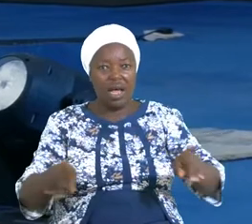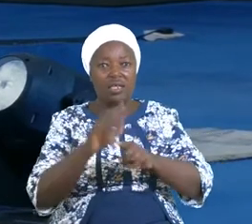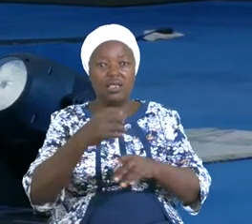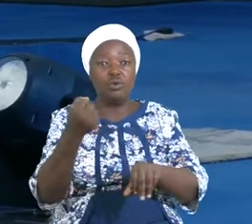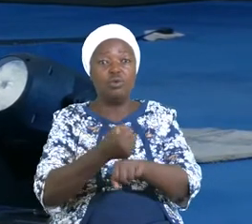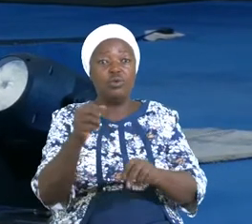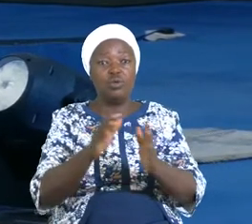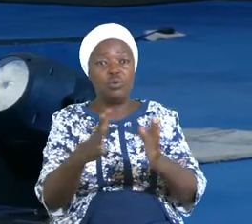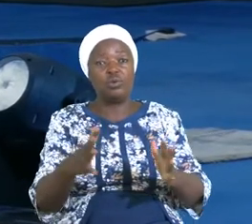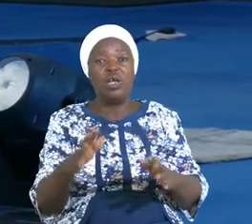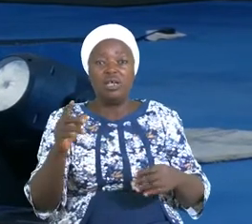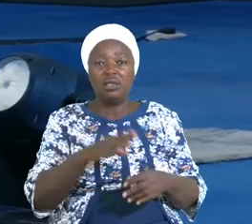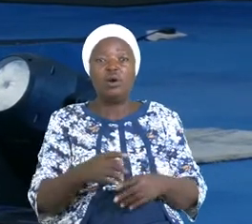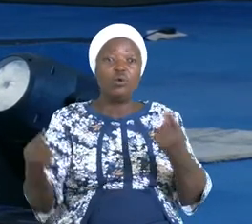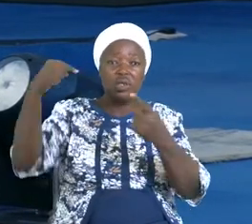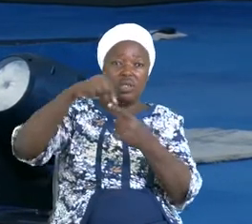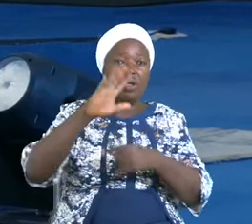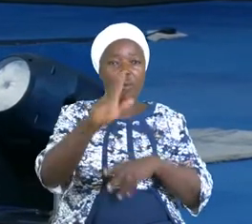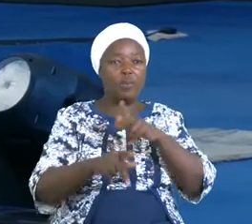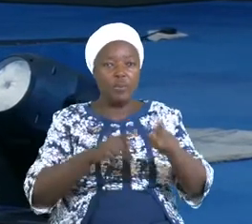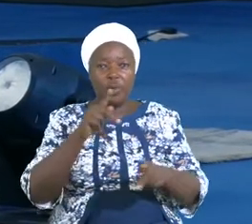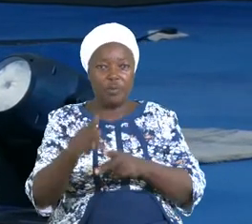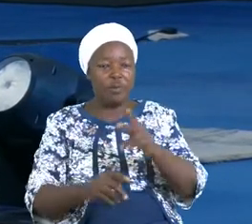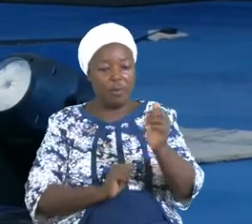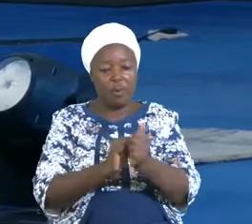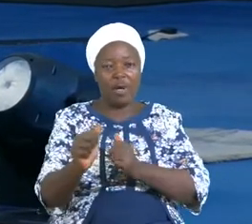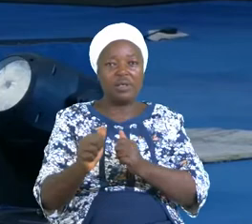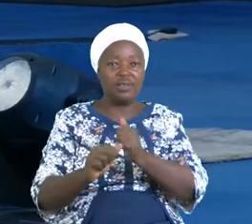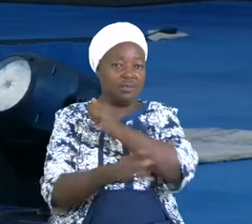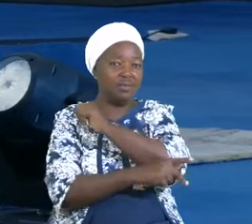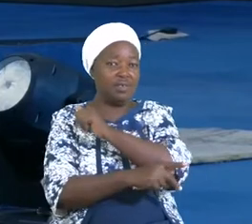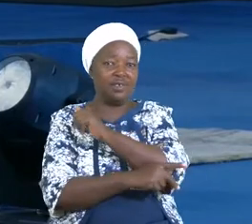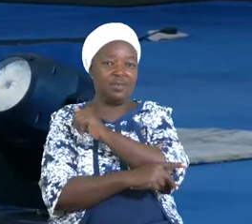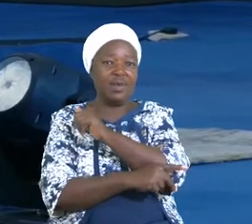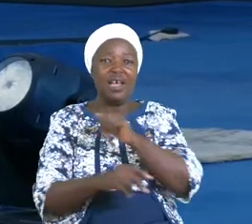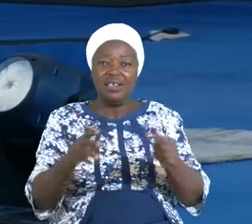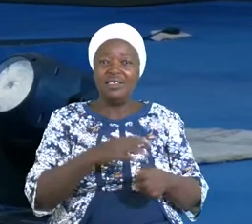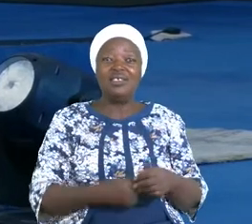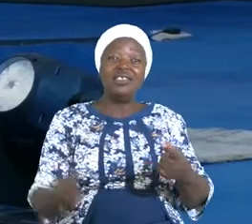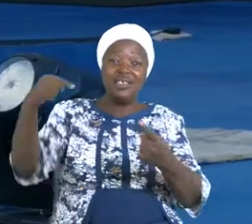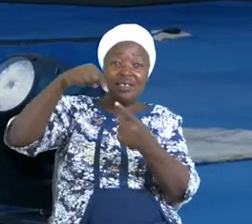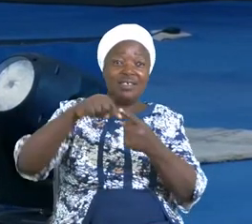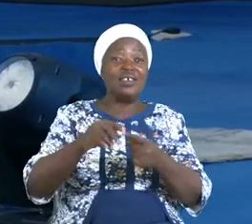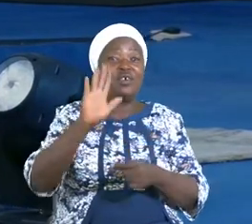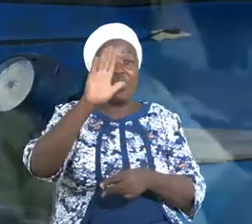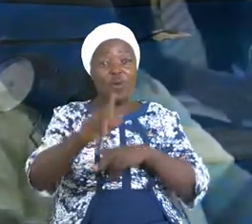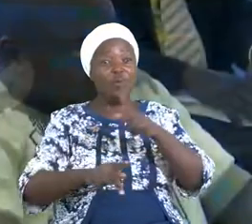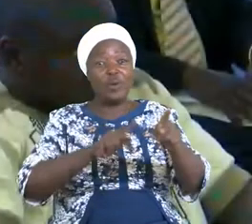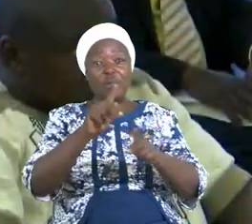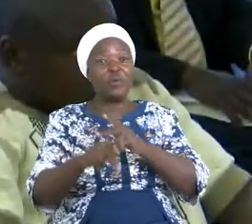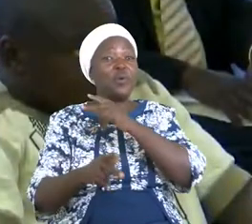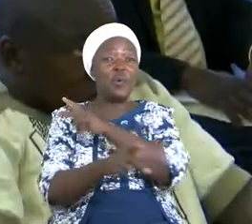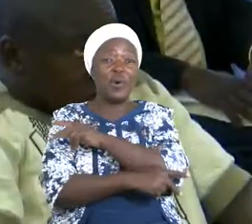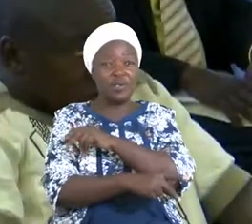till thy people pass over. O Lord, till the people pass